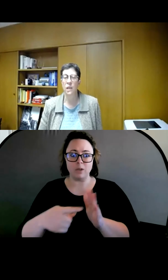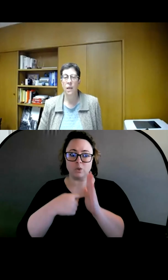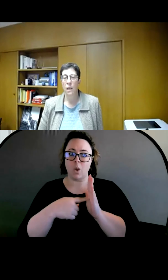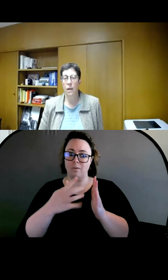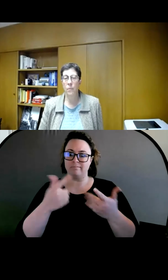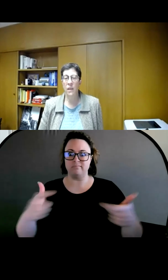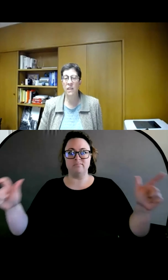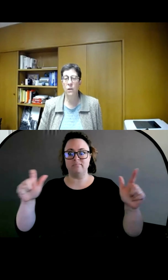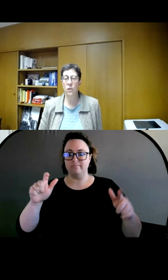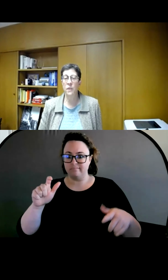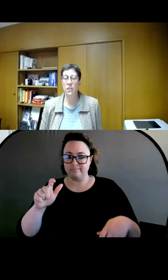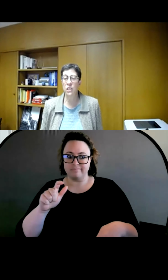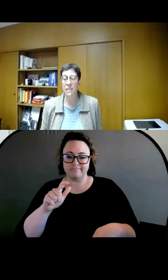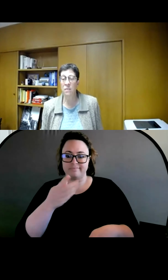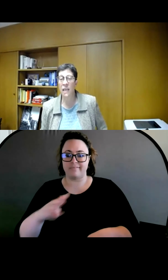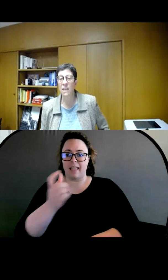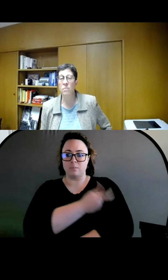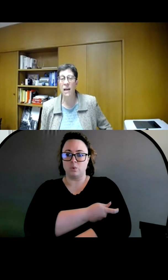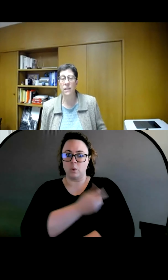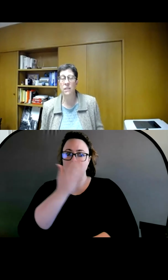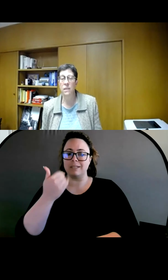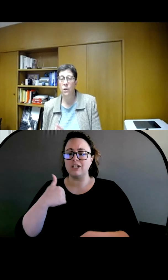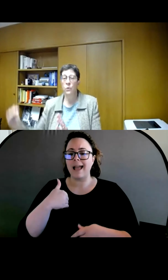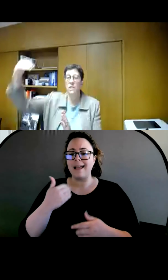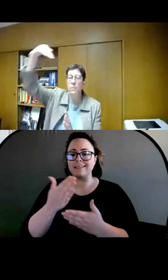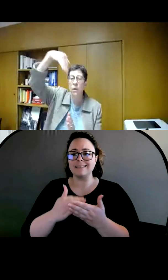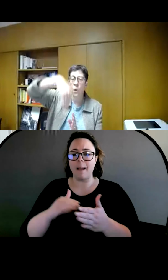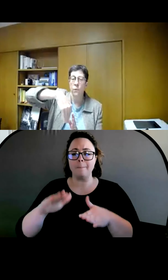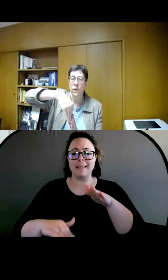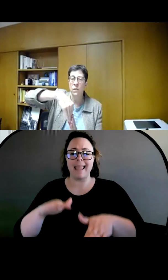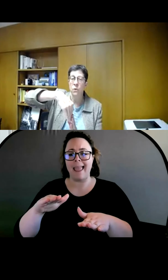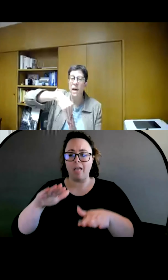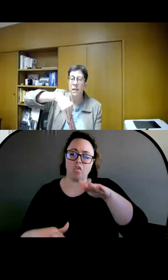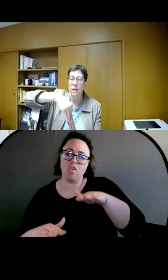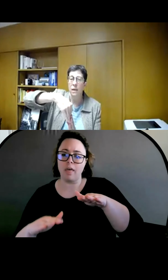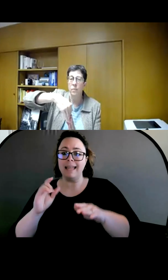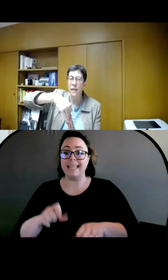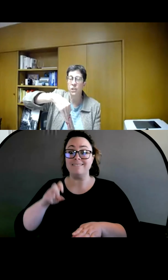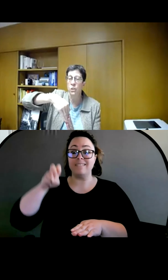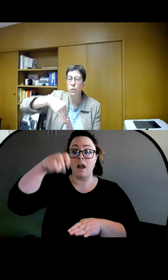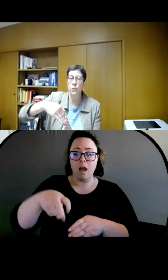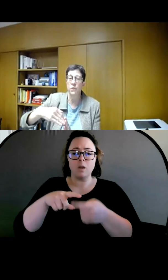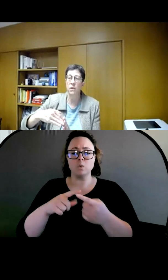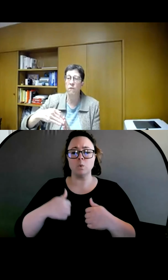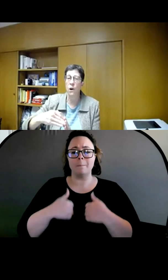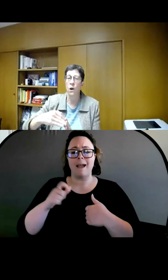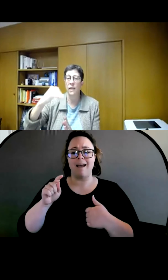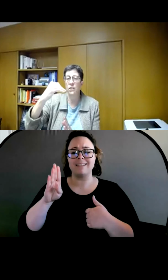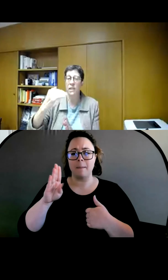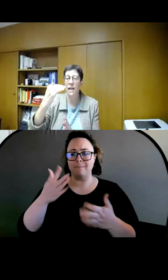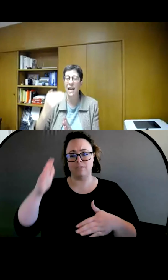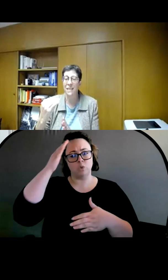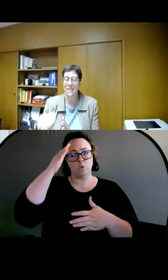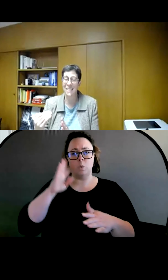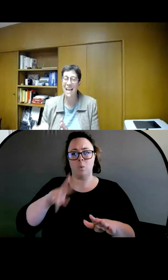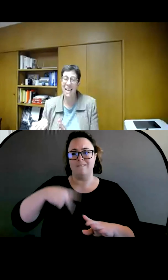bruise that occurred because she has some gait imbalance, was stepping over into a bathtub, and she knew she was going to fall. And she